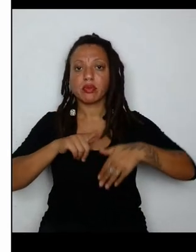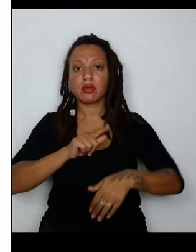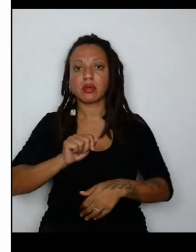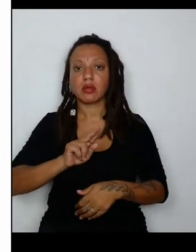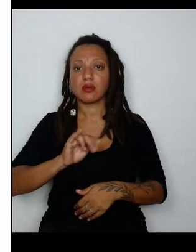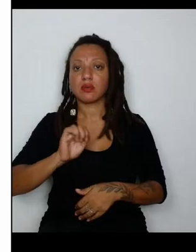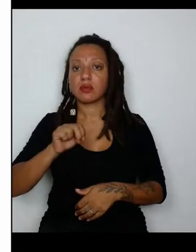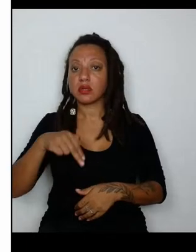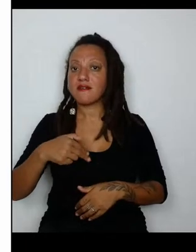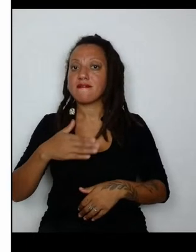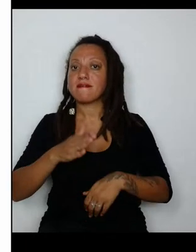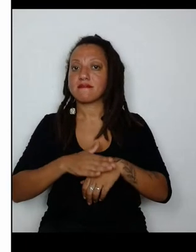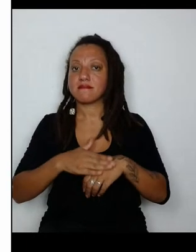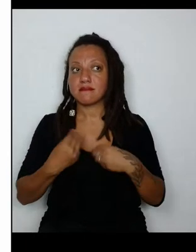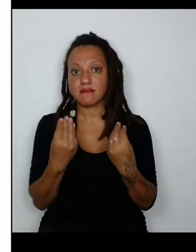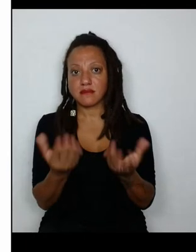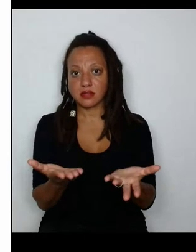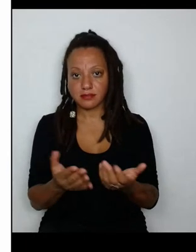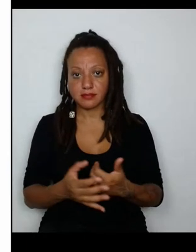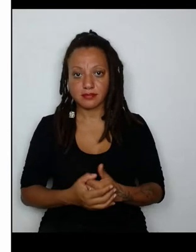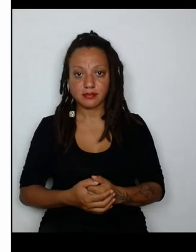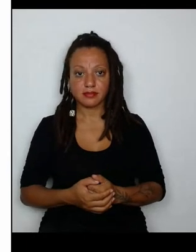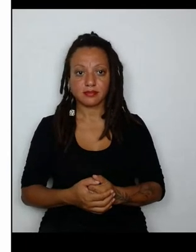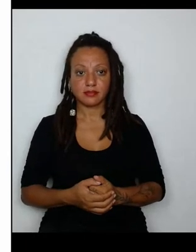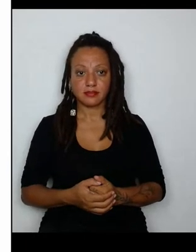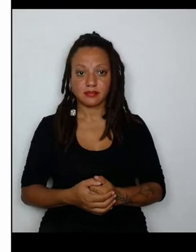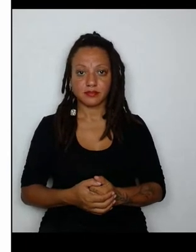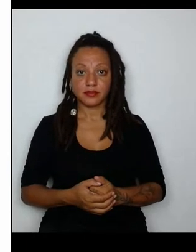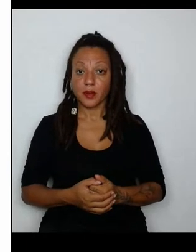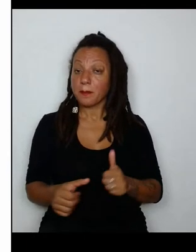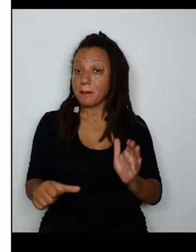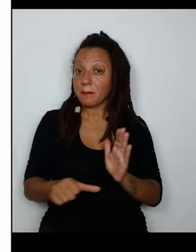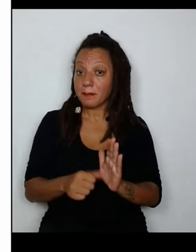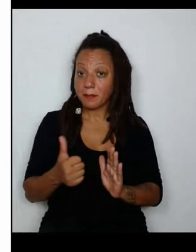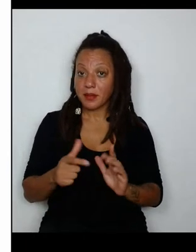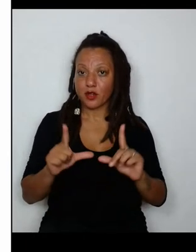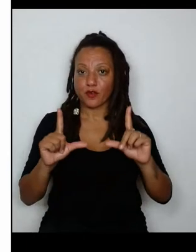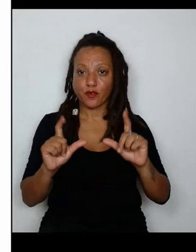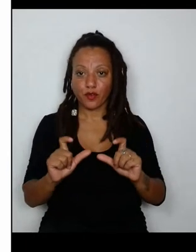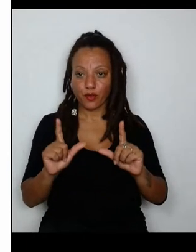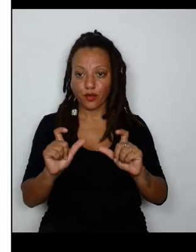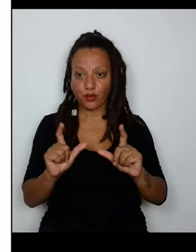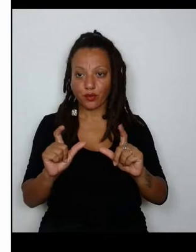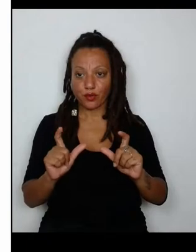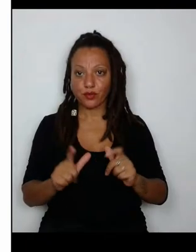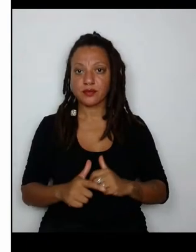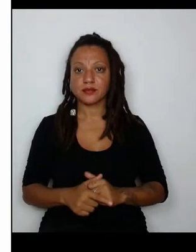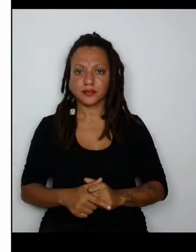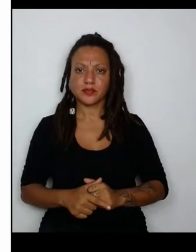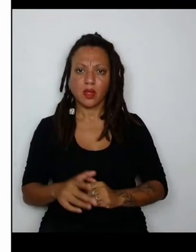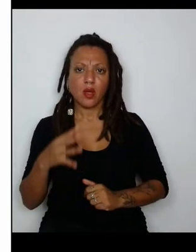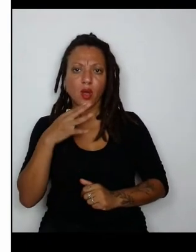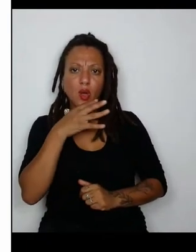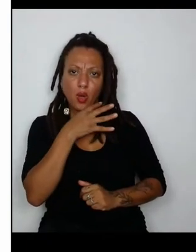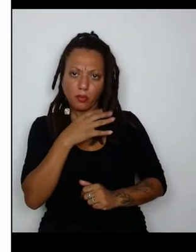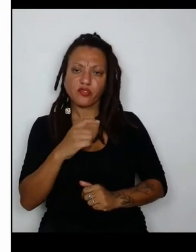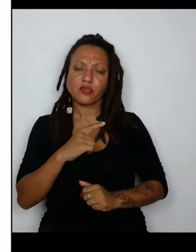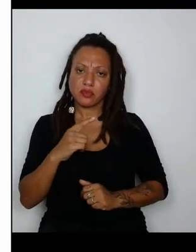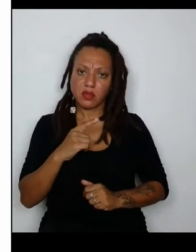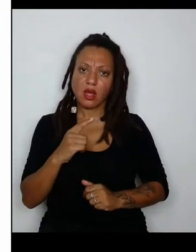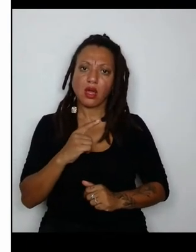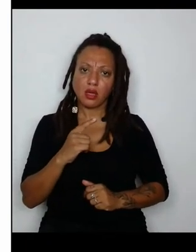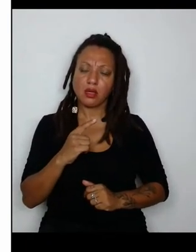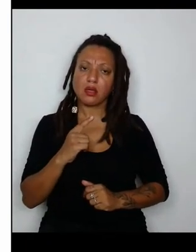so let's start with photography photographs are of course cargo of a very particular story they operate as